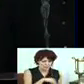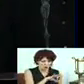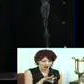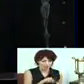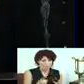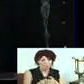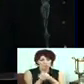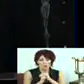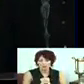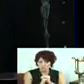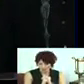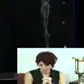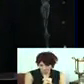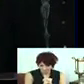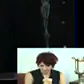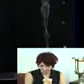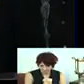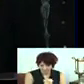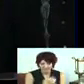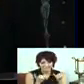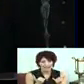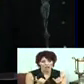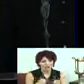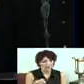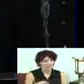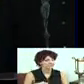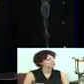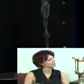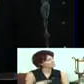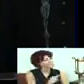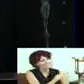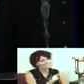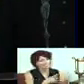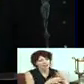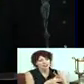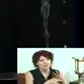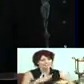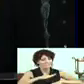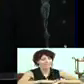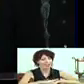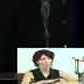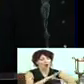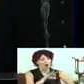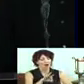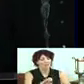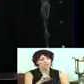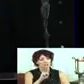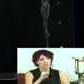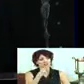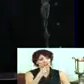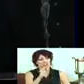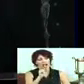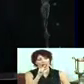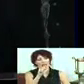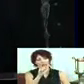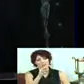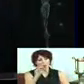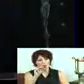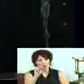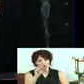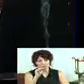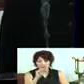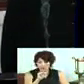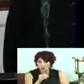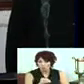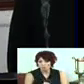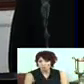as the table of shalom. Yes. So what I'd like to invite us is to take a moment just to